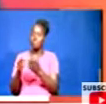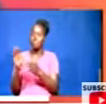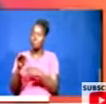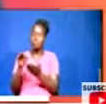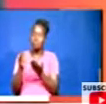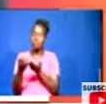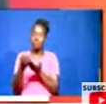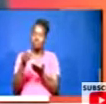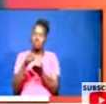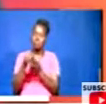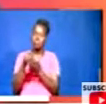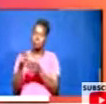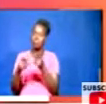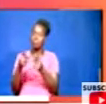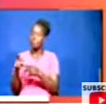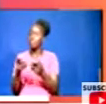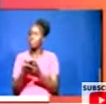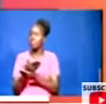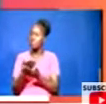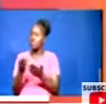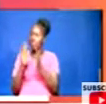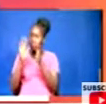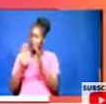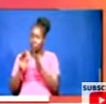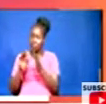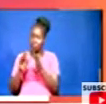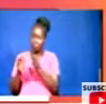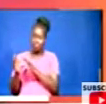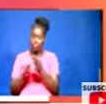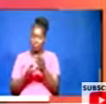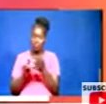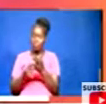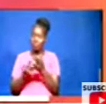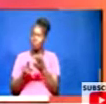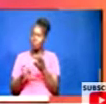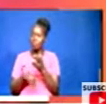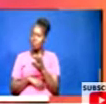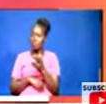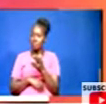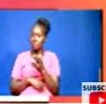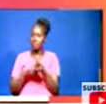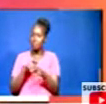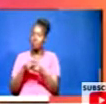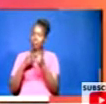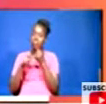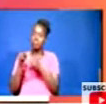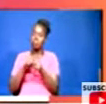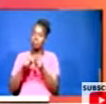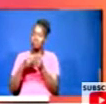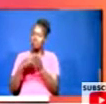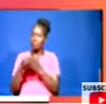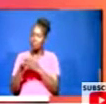of processing and the like. That is important. The other thing definitely is when we talk about financing